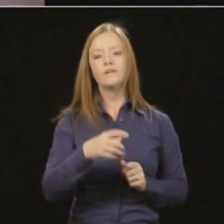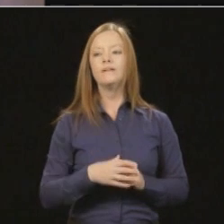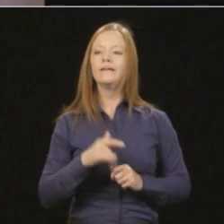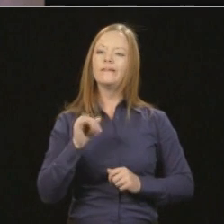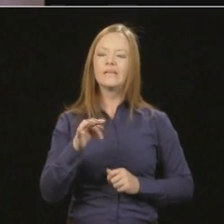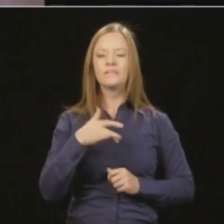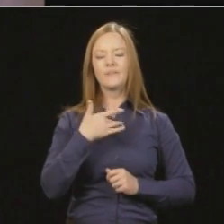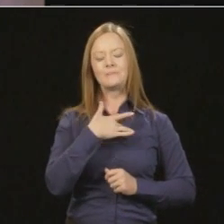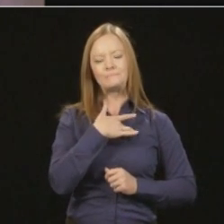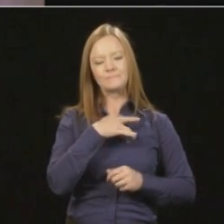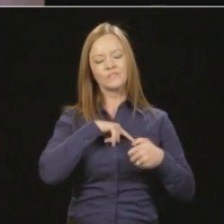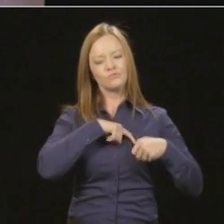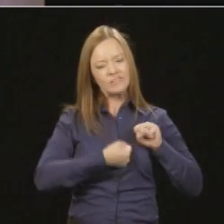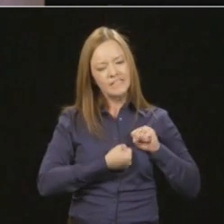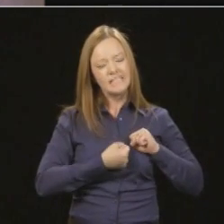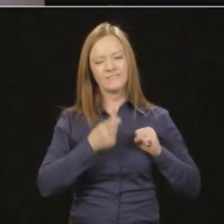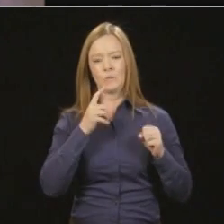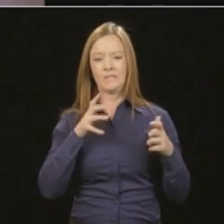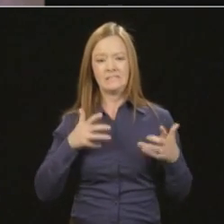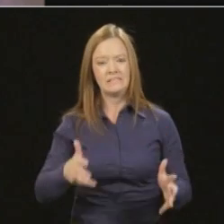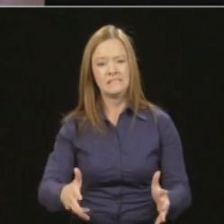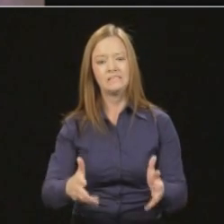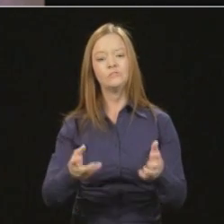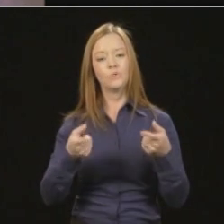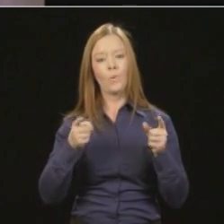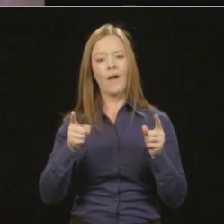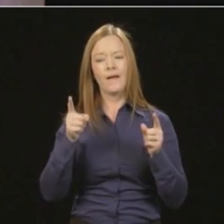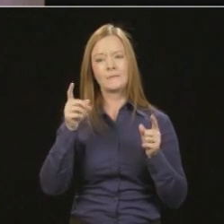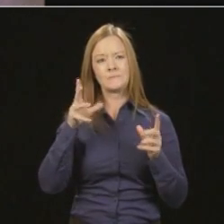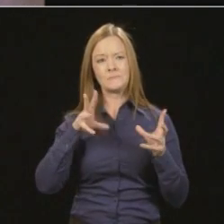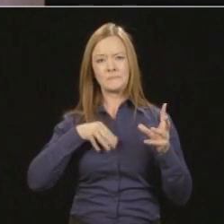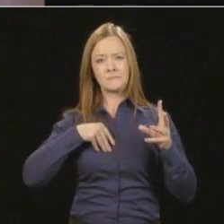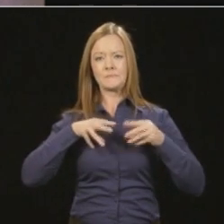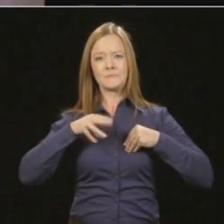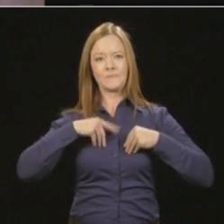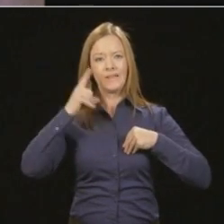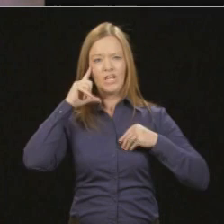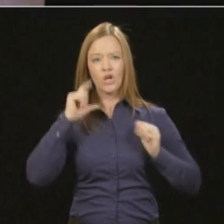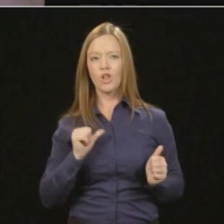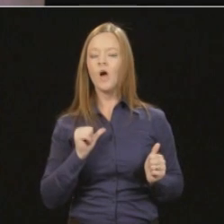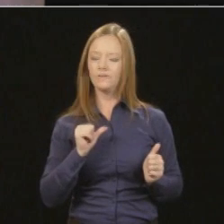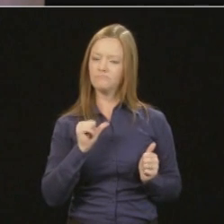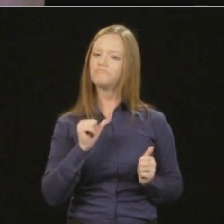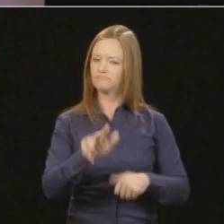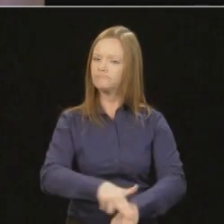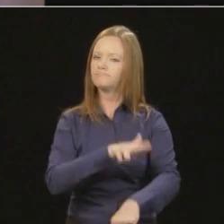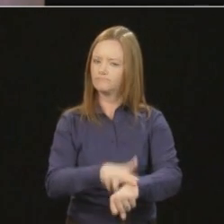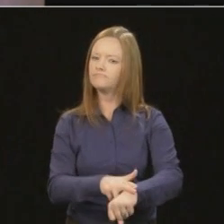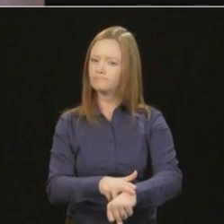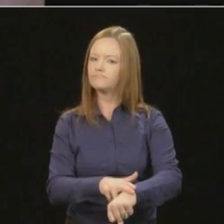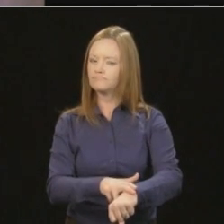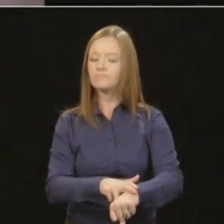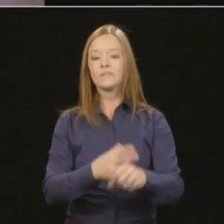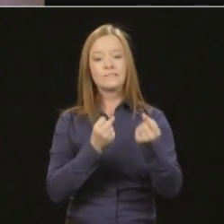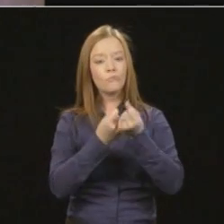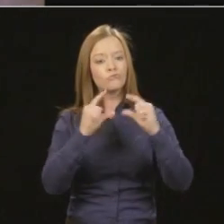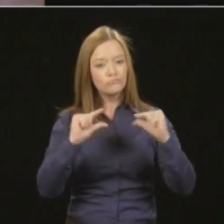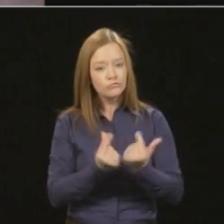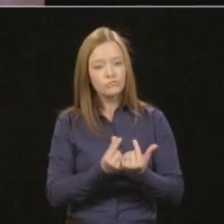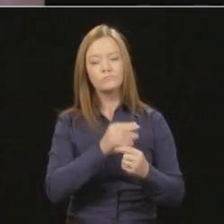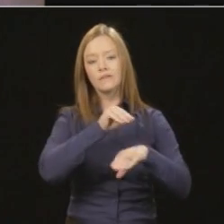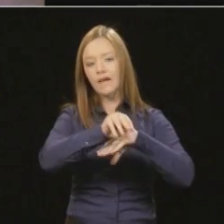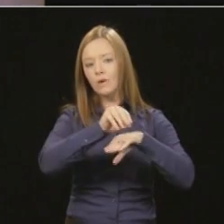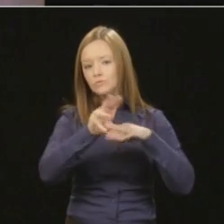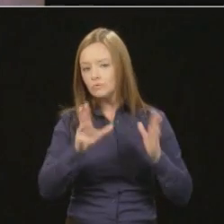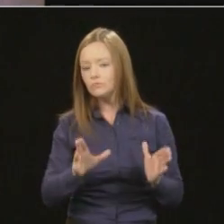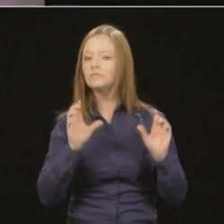some grief or anxiety as you come to terms with your hearing loss. That's all very normal, and support groups and counselors can